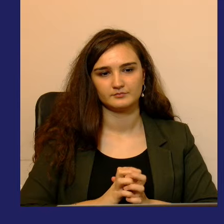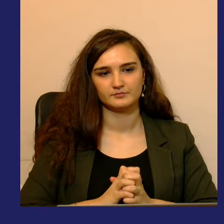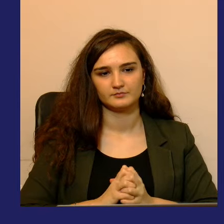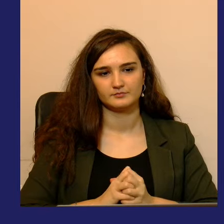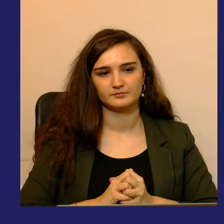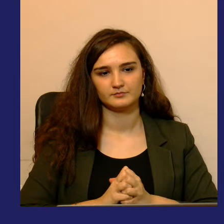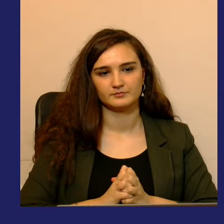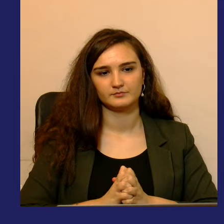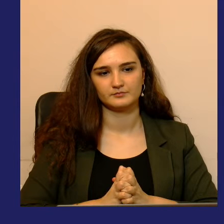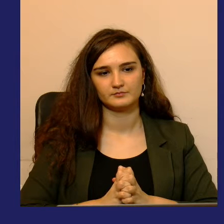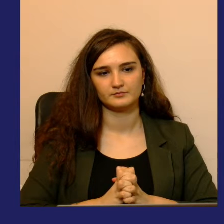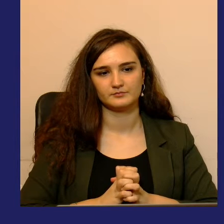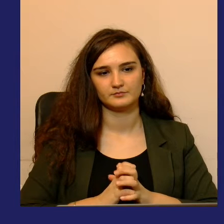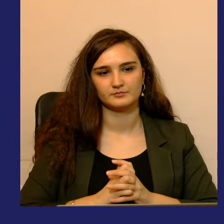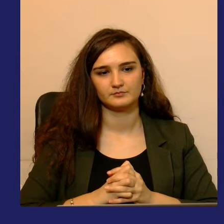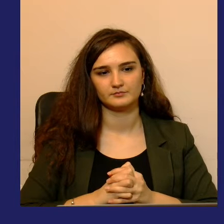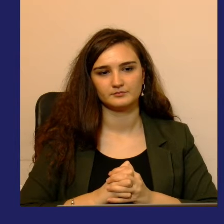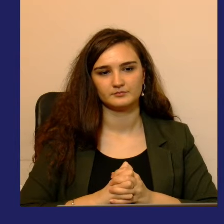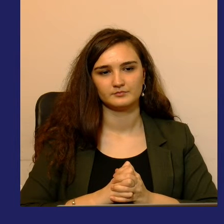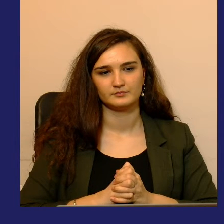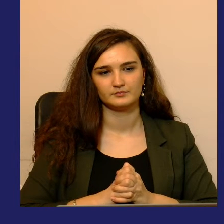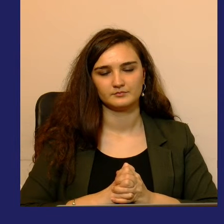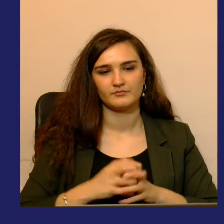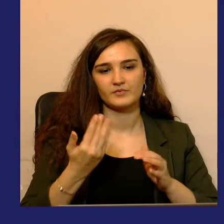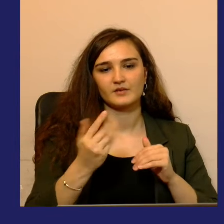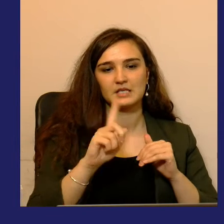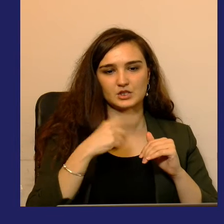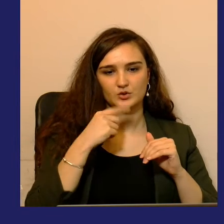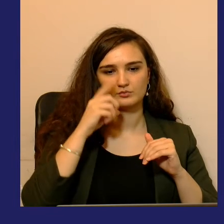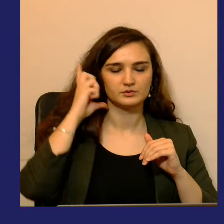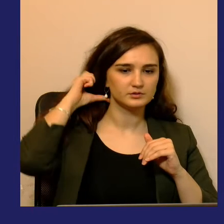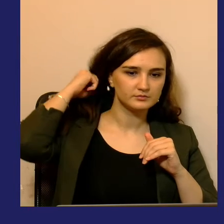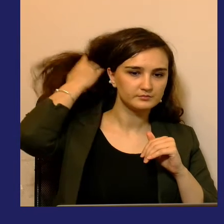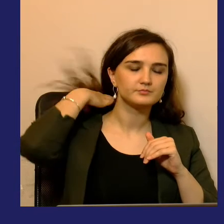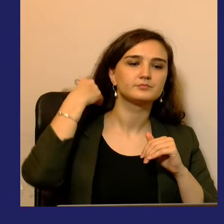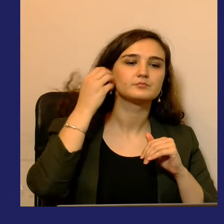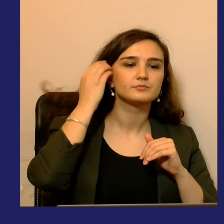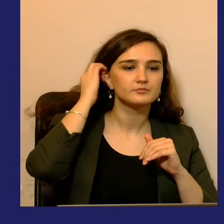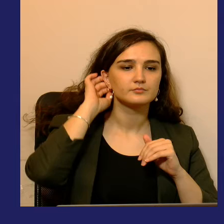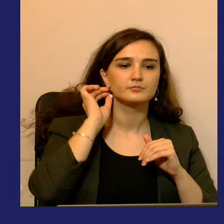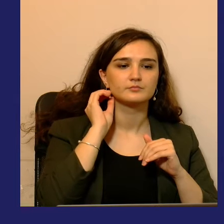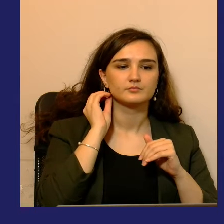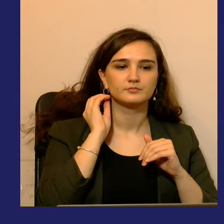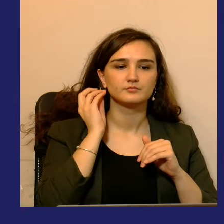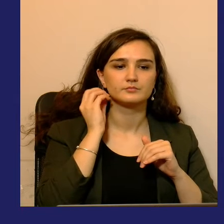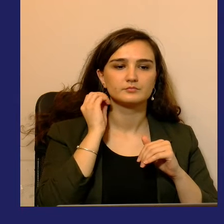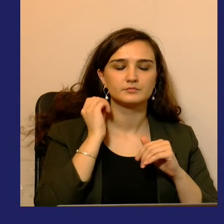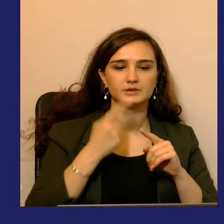what are you saying again in Georgia, following on what Nino said, following on what Catherine said, in terms